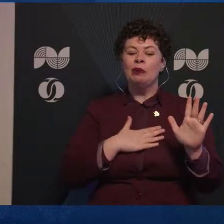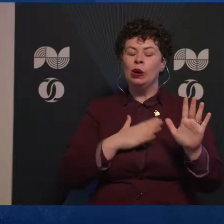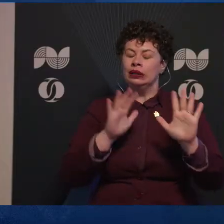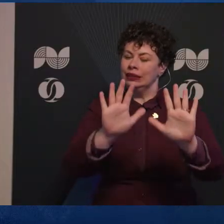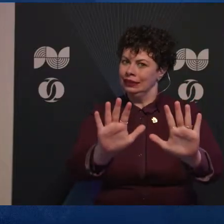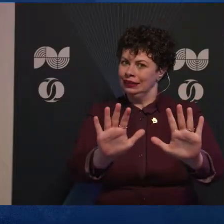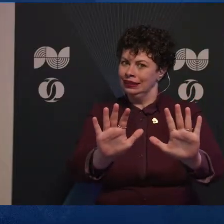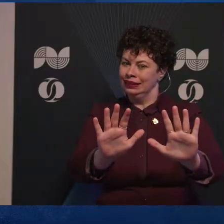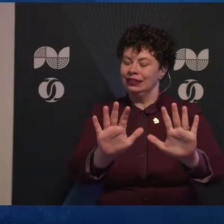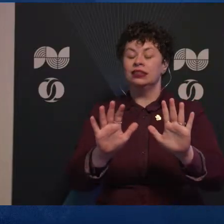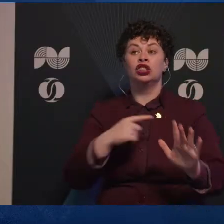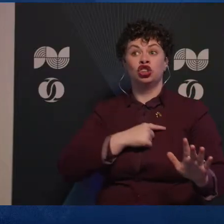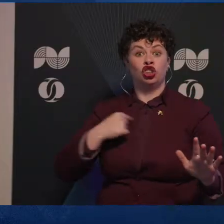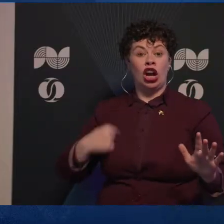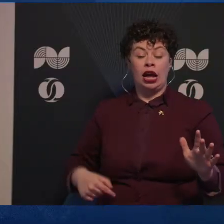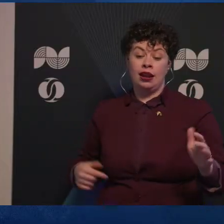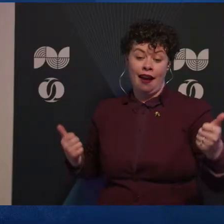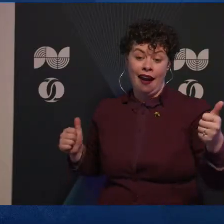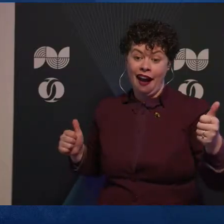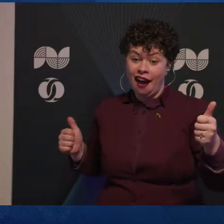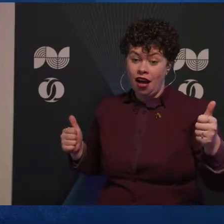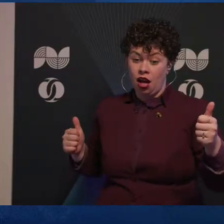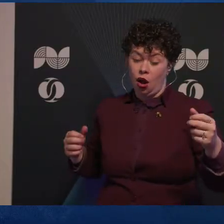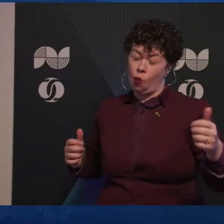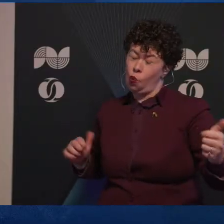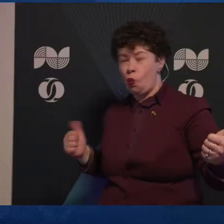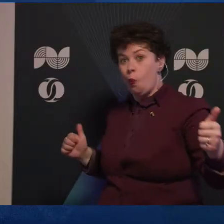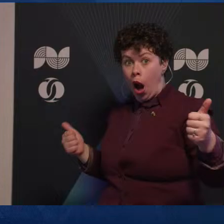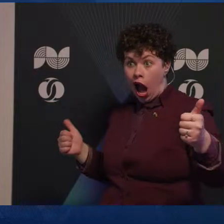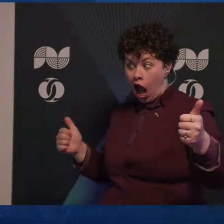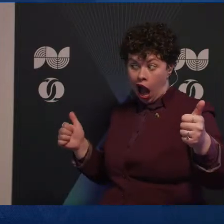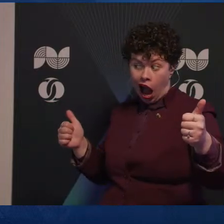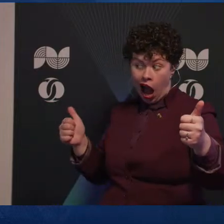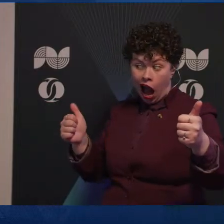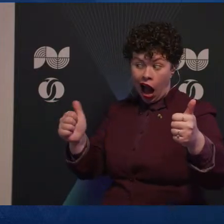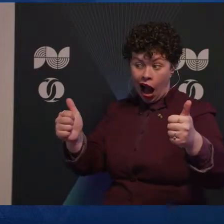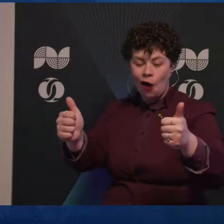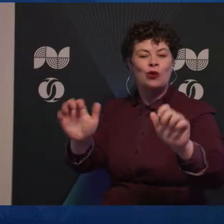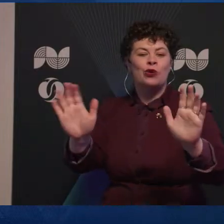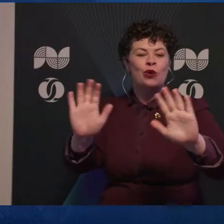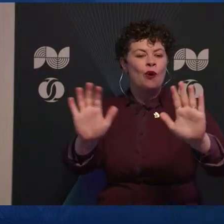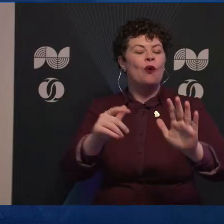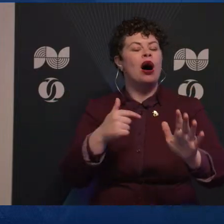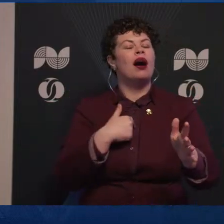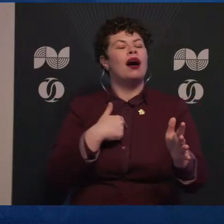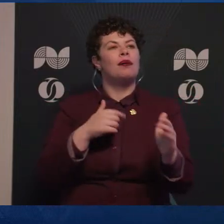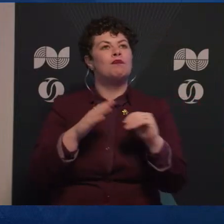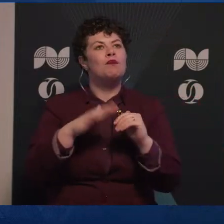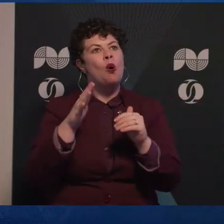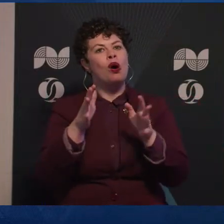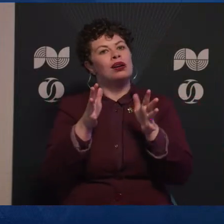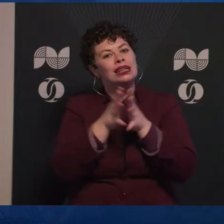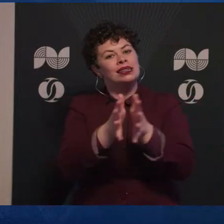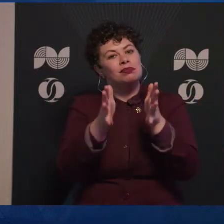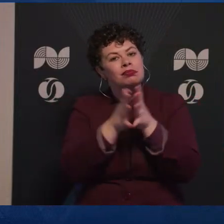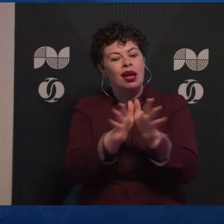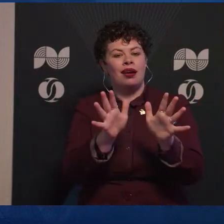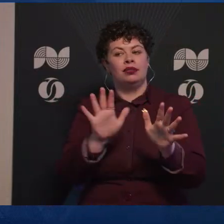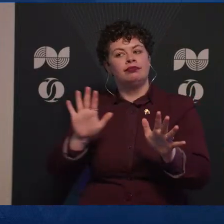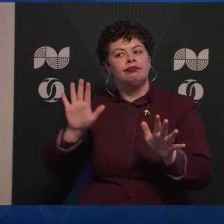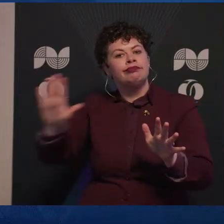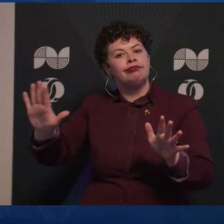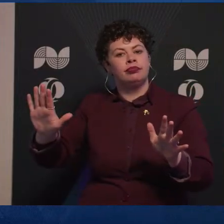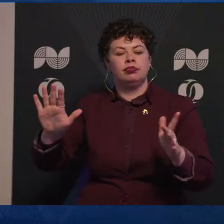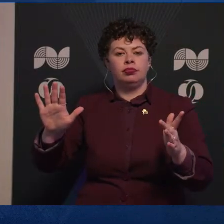not saying China has excessively caught up. I was characterizing the attitude or the reaction of